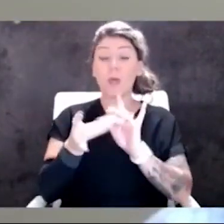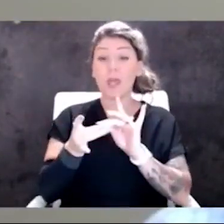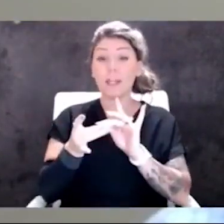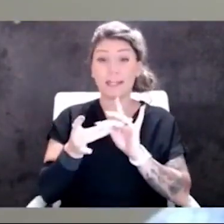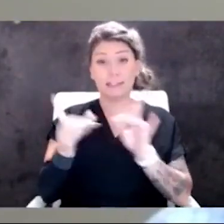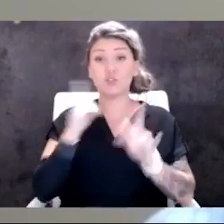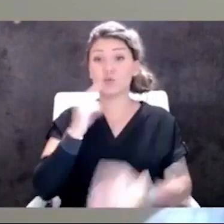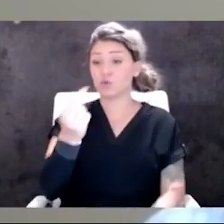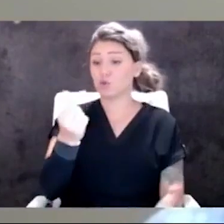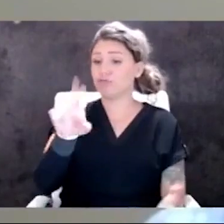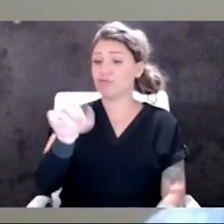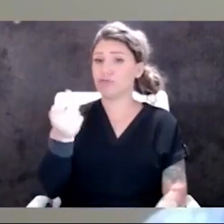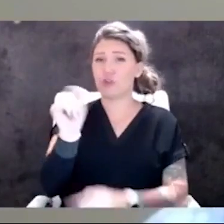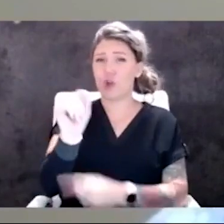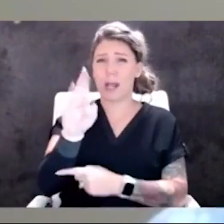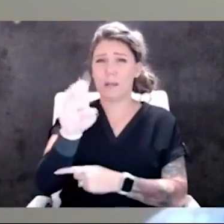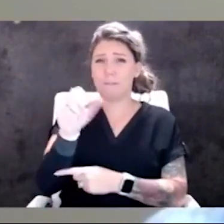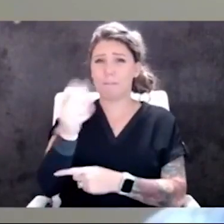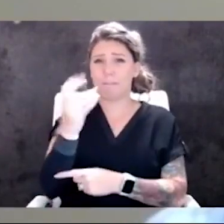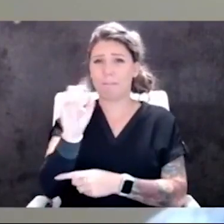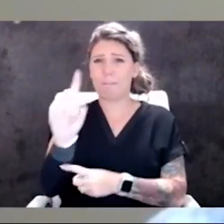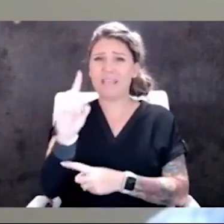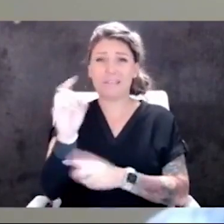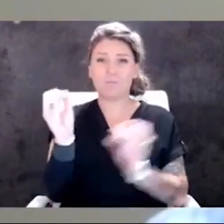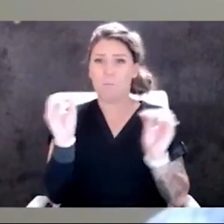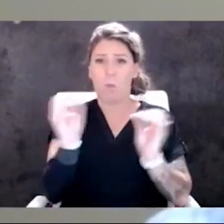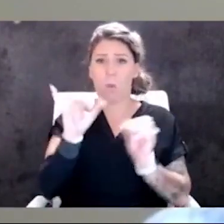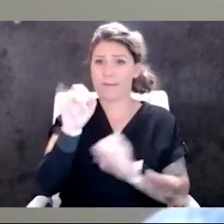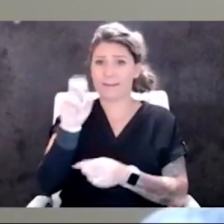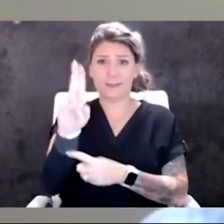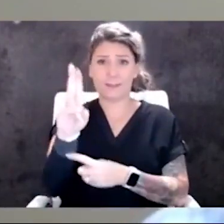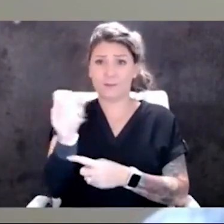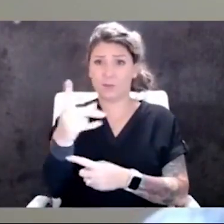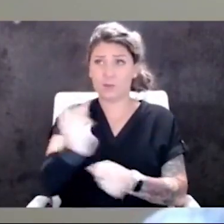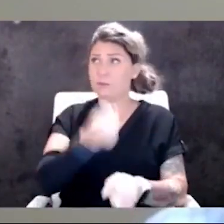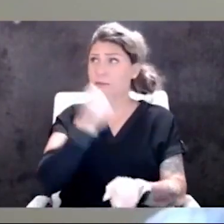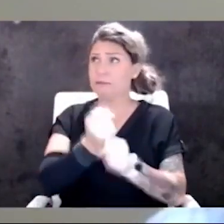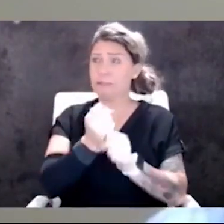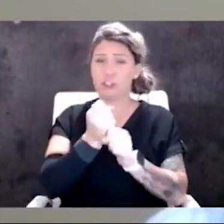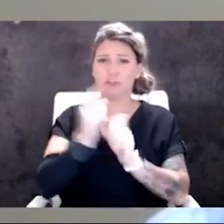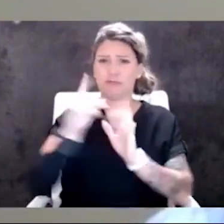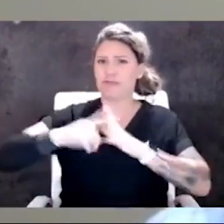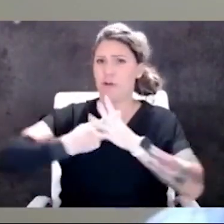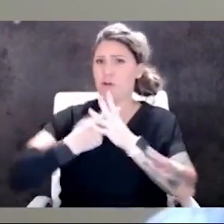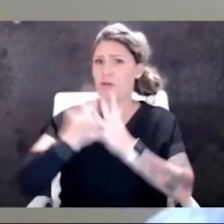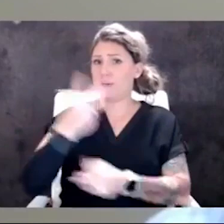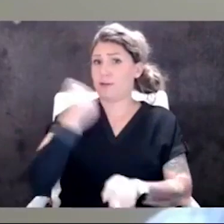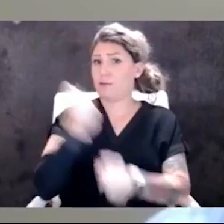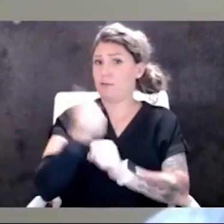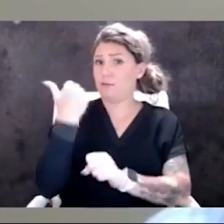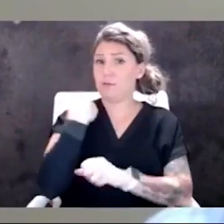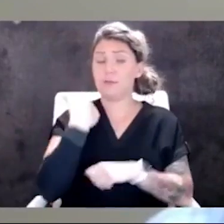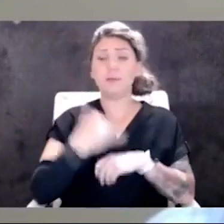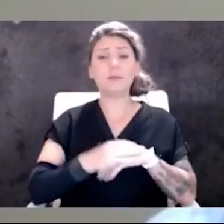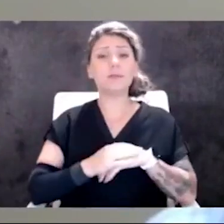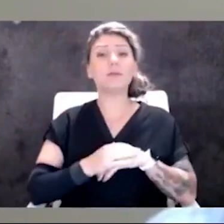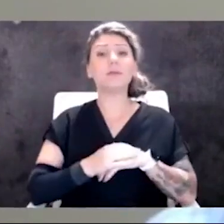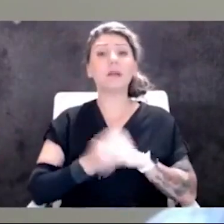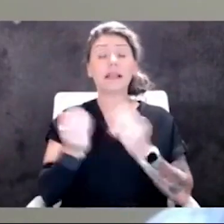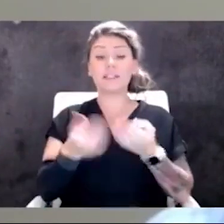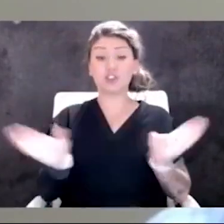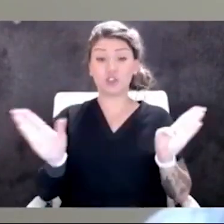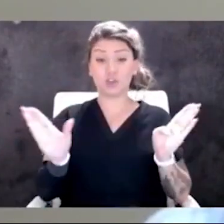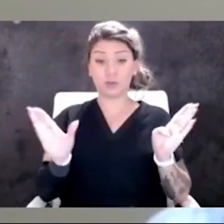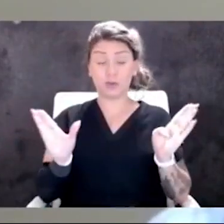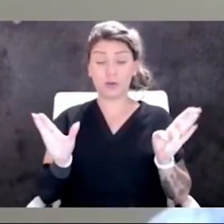an ICU for a couple of years now, prior to me starting here 3 years ago. And I think in general that was